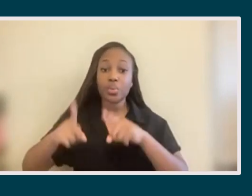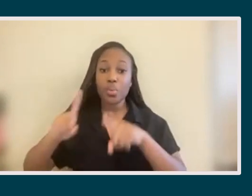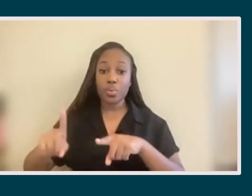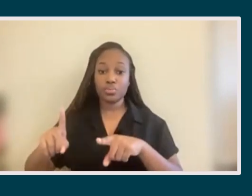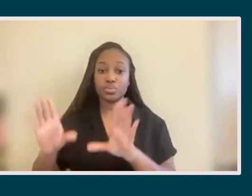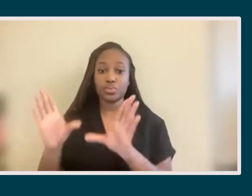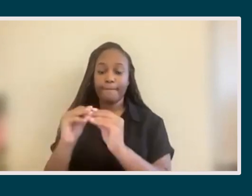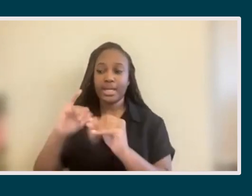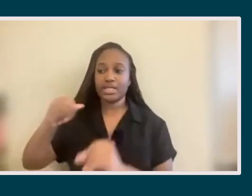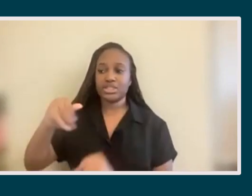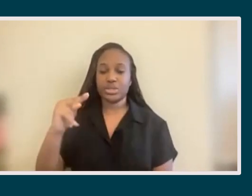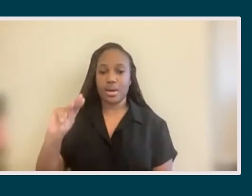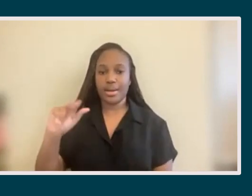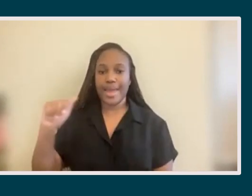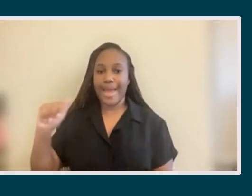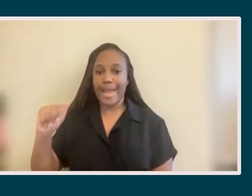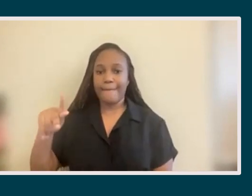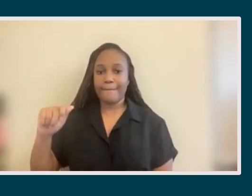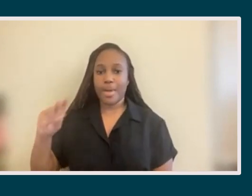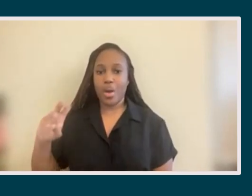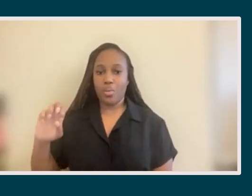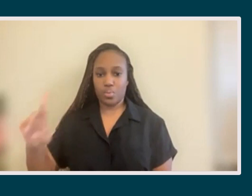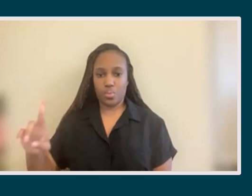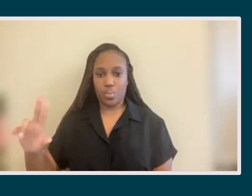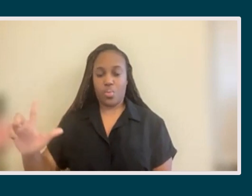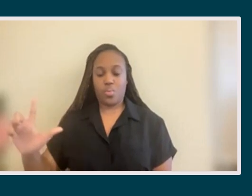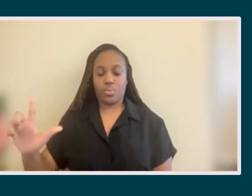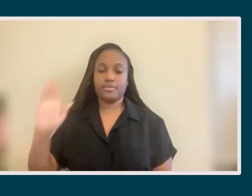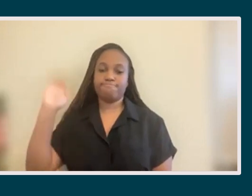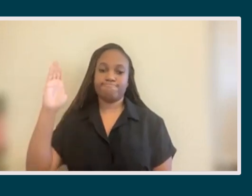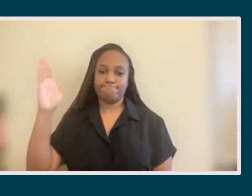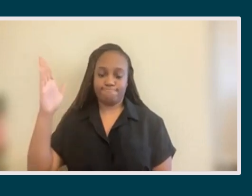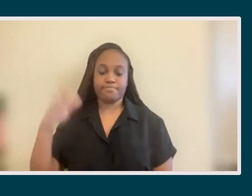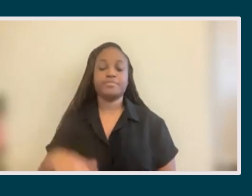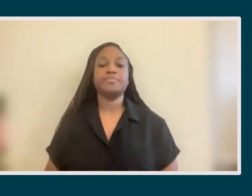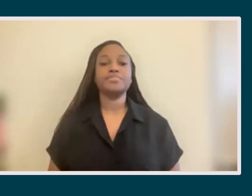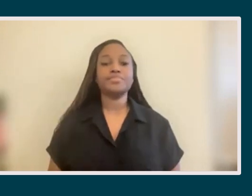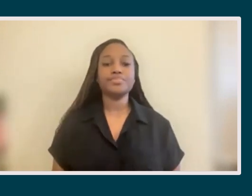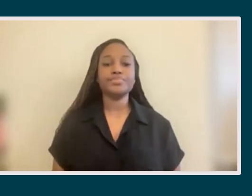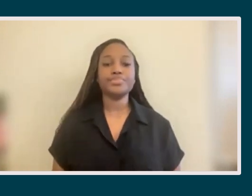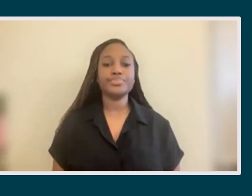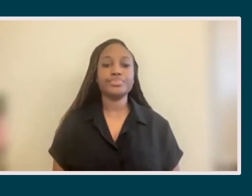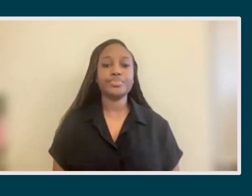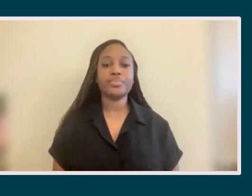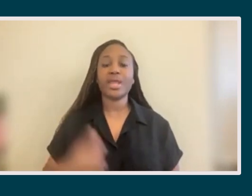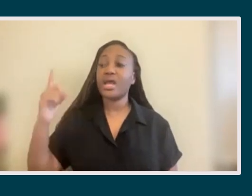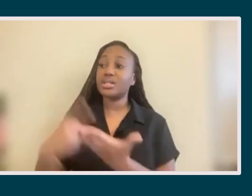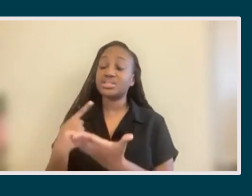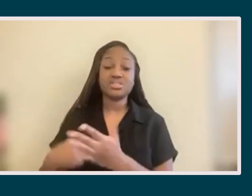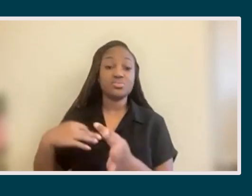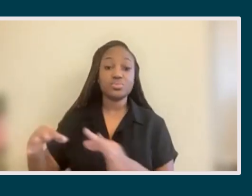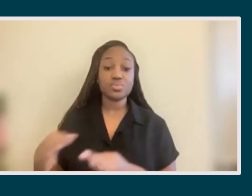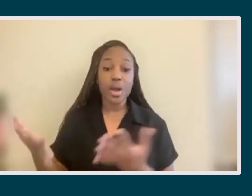John A. Powell spoke at, of the Othering and Belonging Institute. And he described why you have to